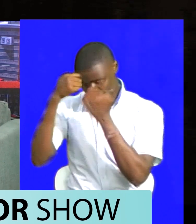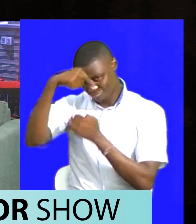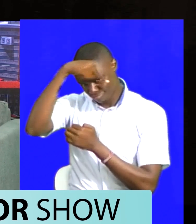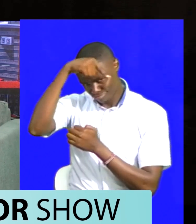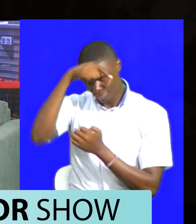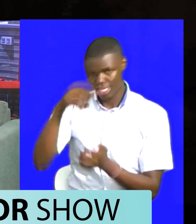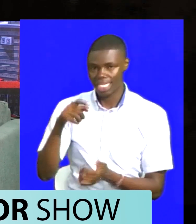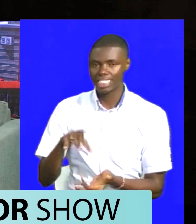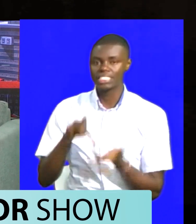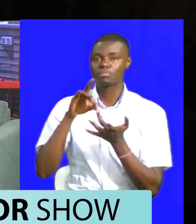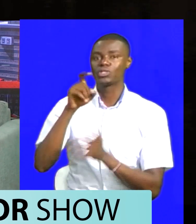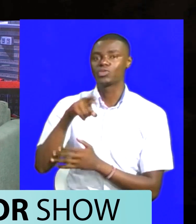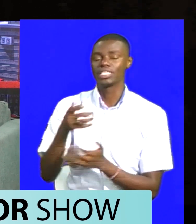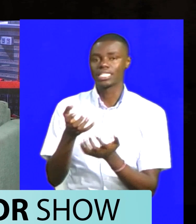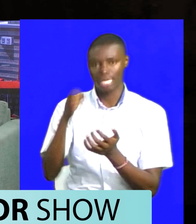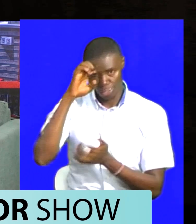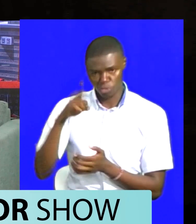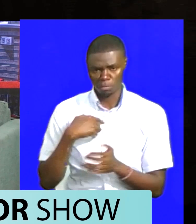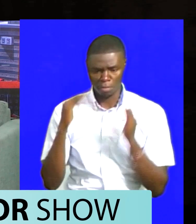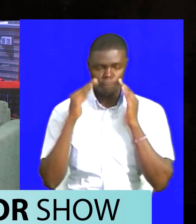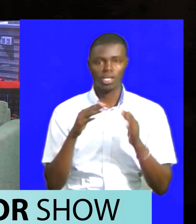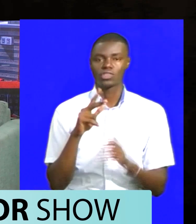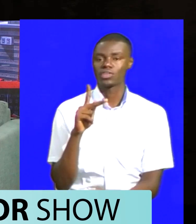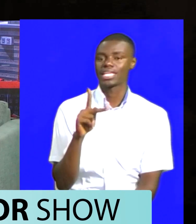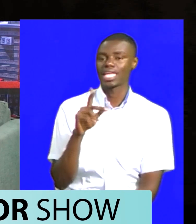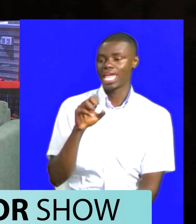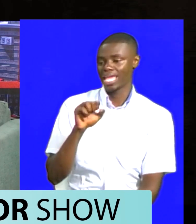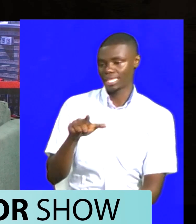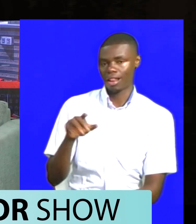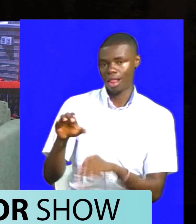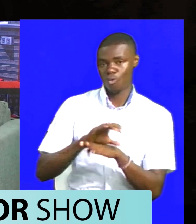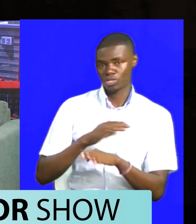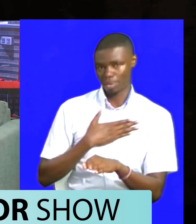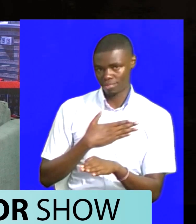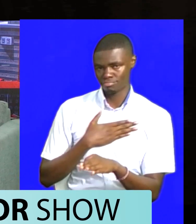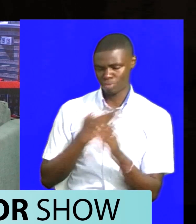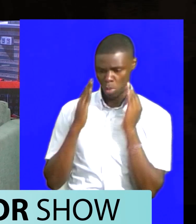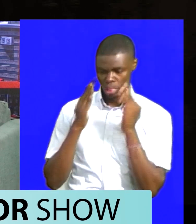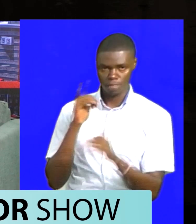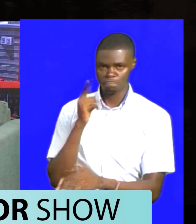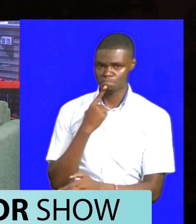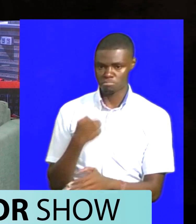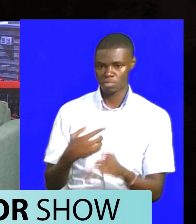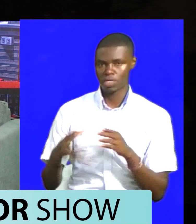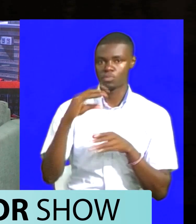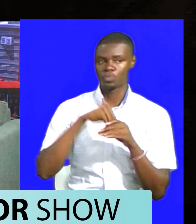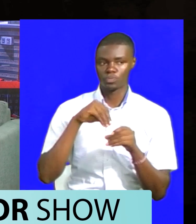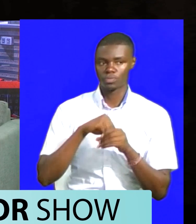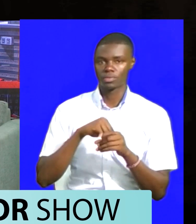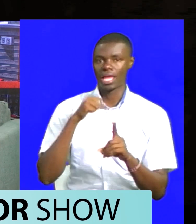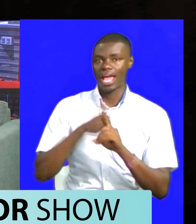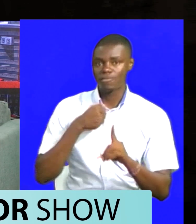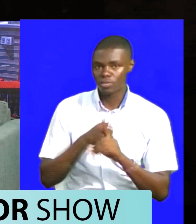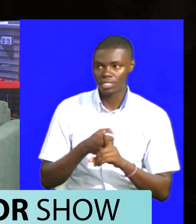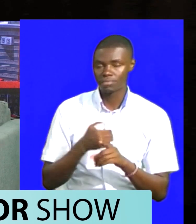needs education, I specialize in Kenya Sign Language as my course. And I'm also an inclusive societal advocate, as